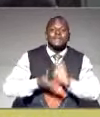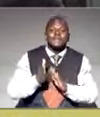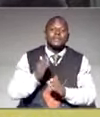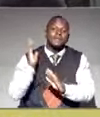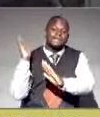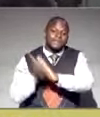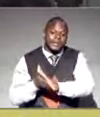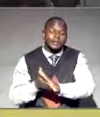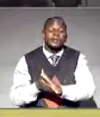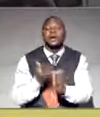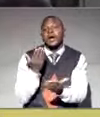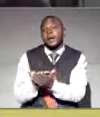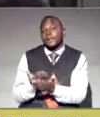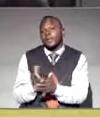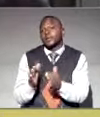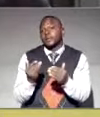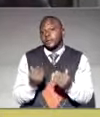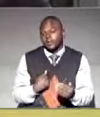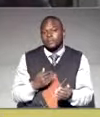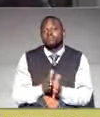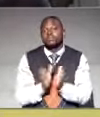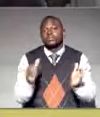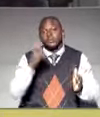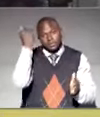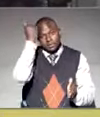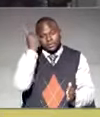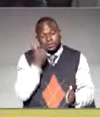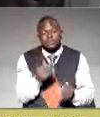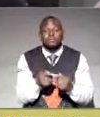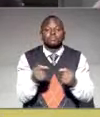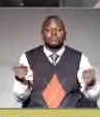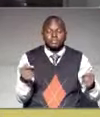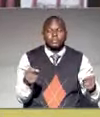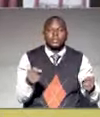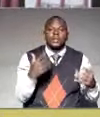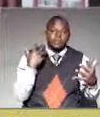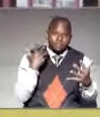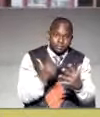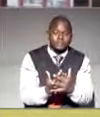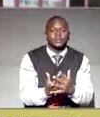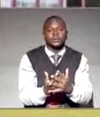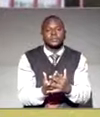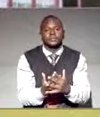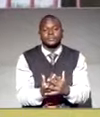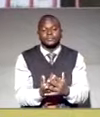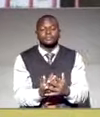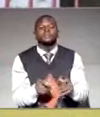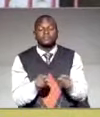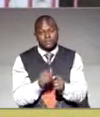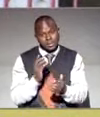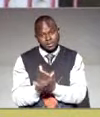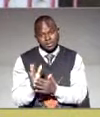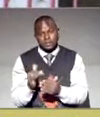file a notice of appeal. We are going to General Court Martial Appeal Court against the conviction and sentence. Court has found that it